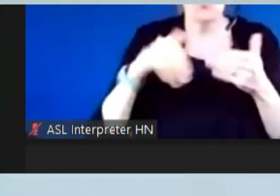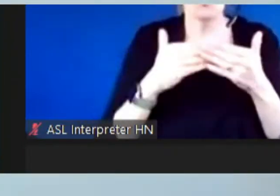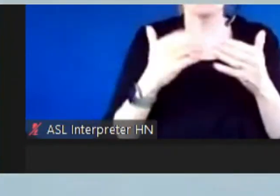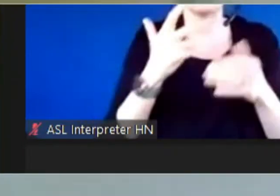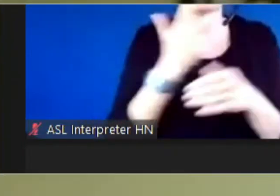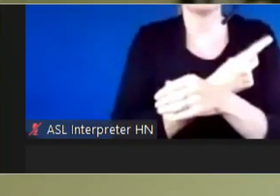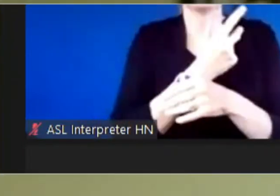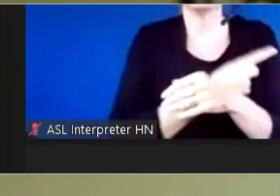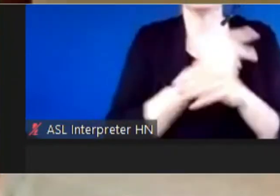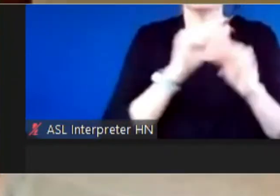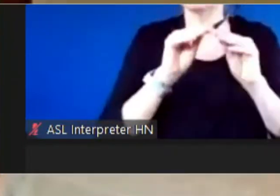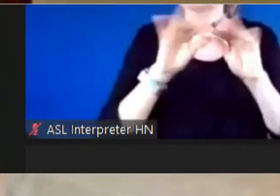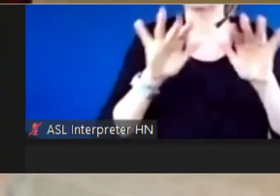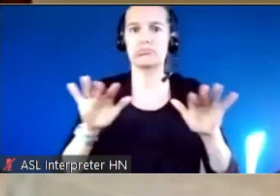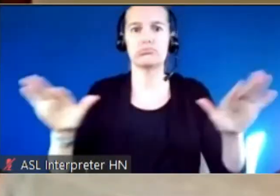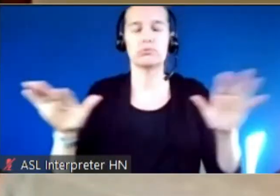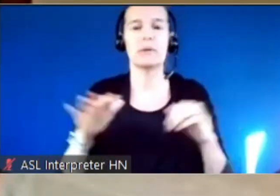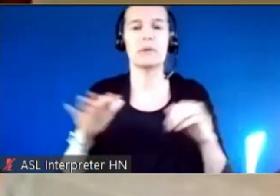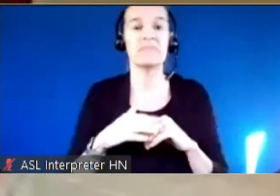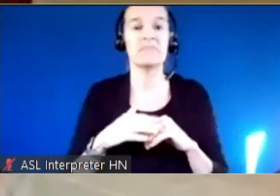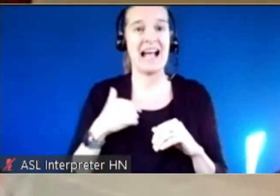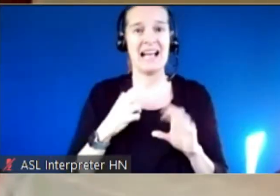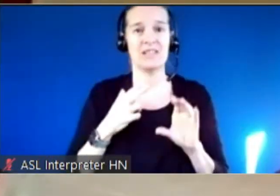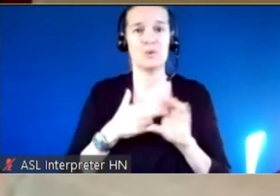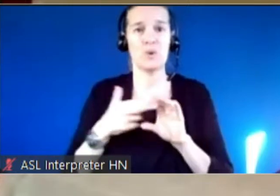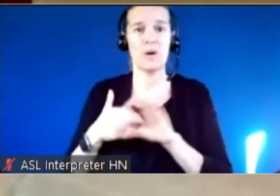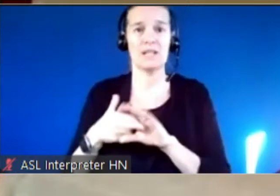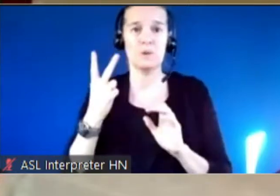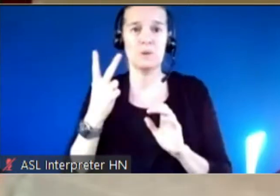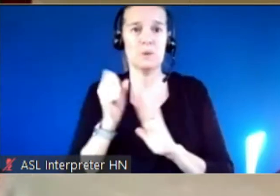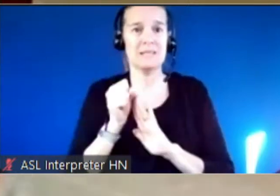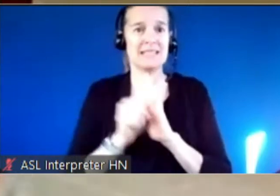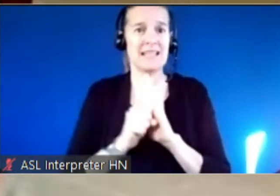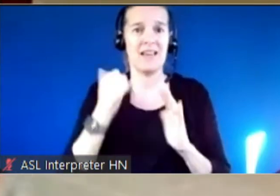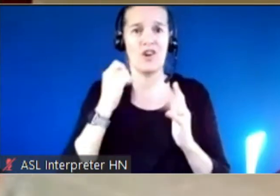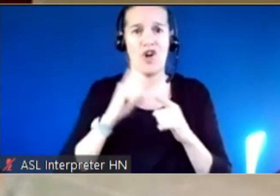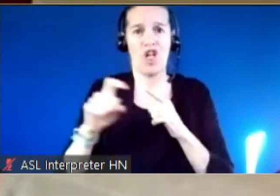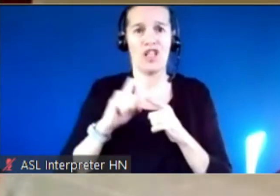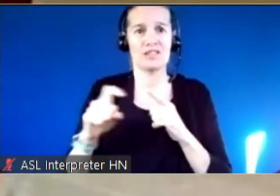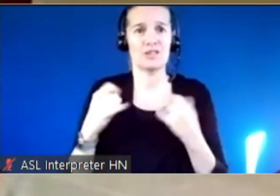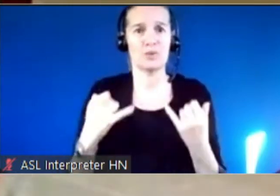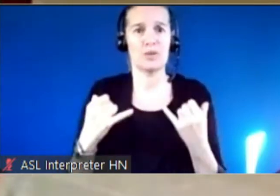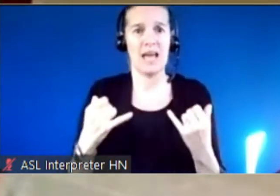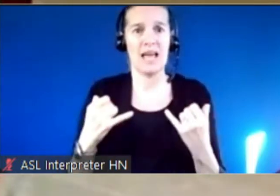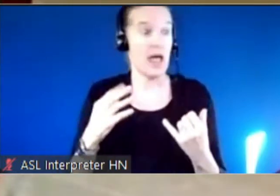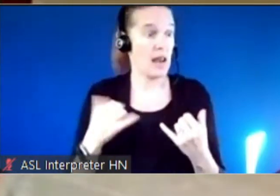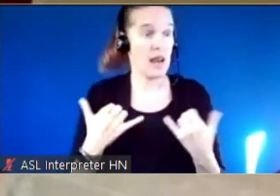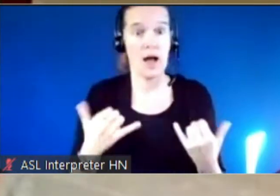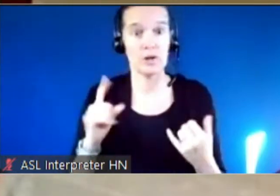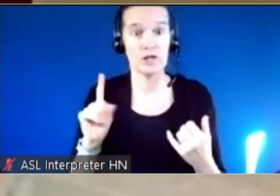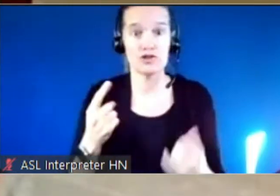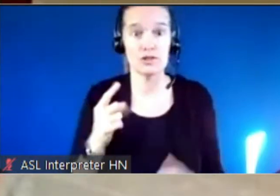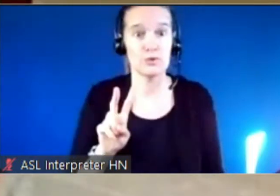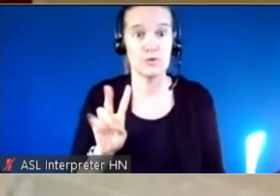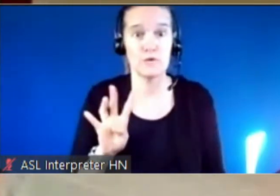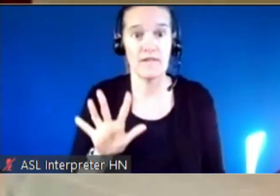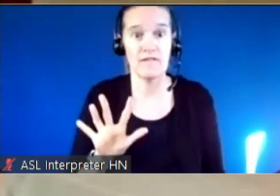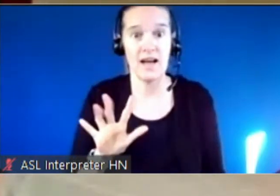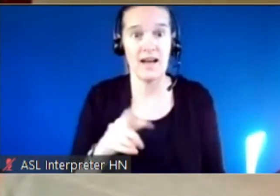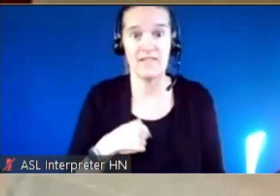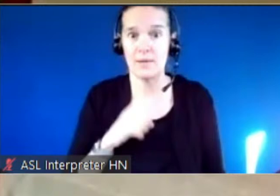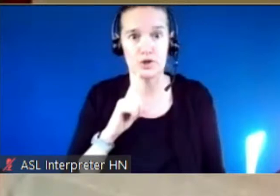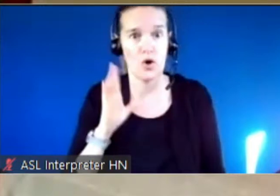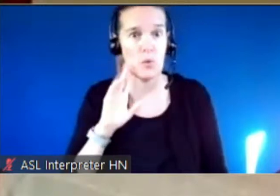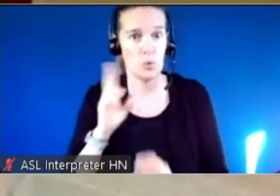thing we do know, and I was on 2 state calls today, and it's only 2:45, and I'm sure there'll be another one before the